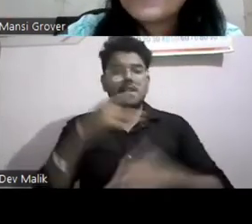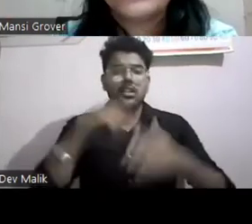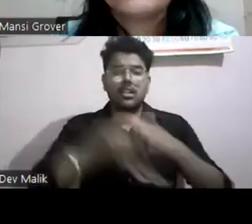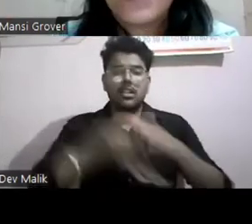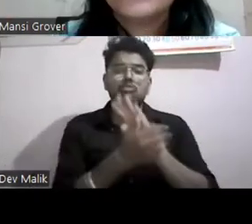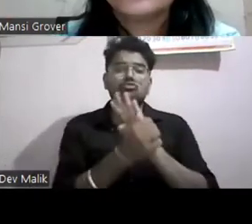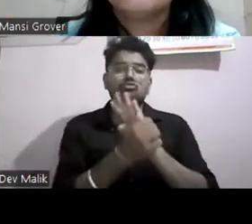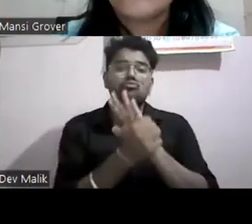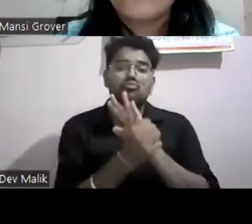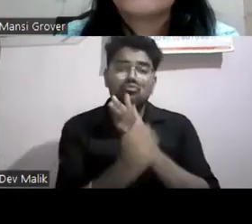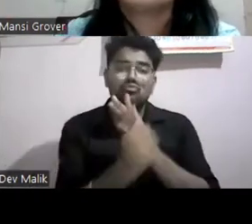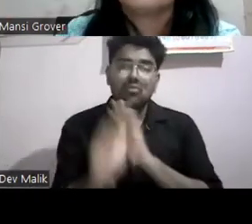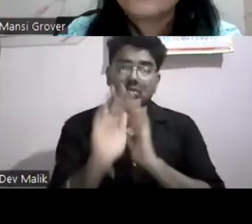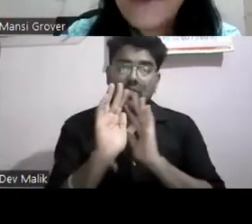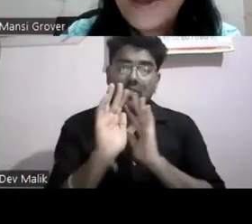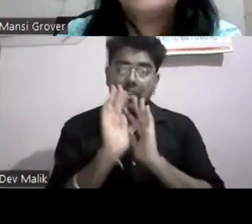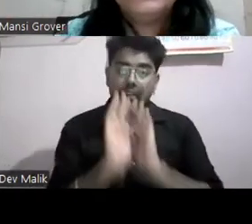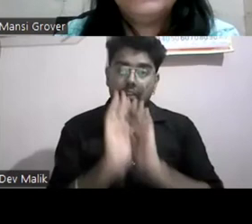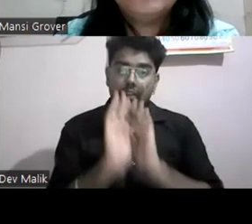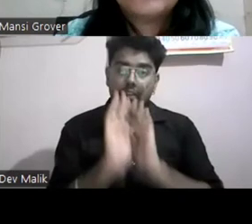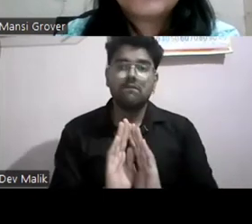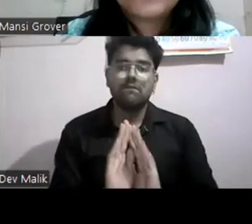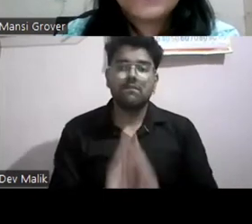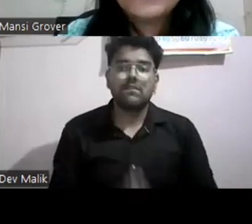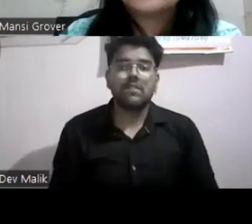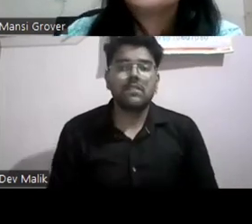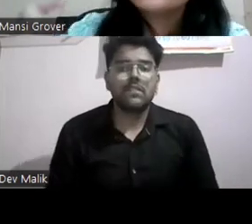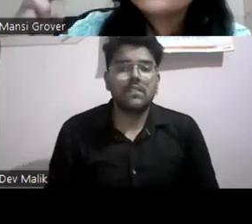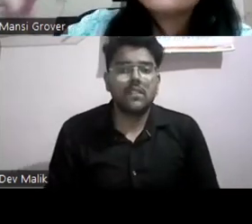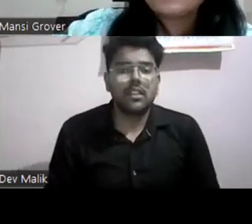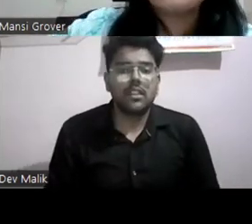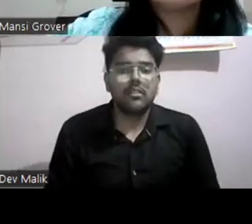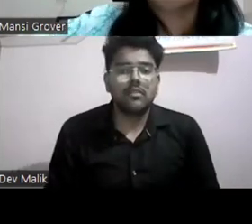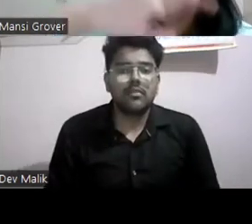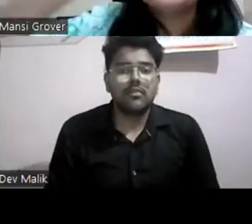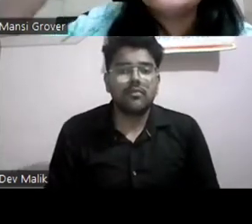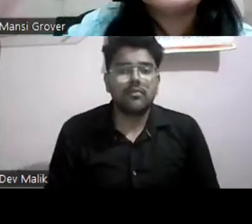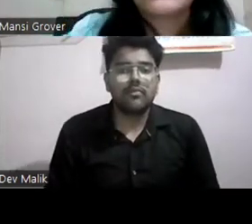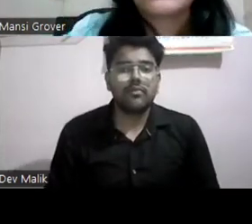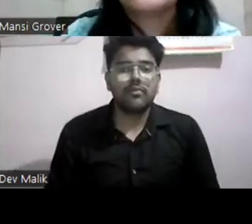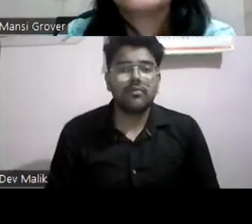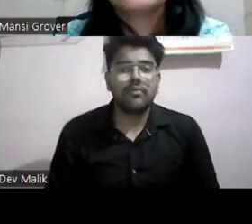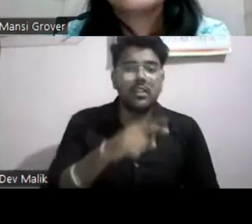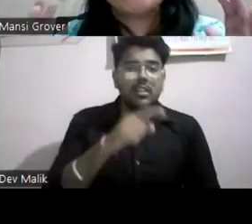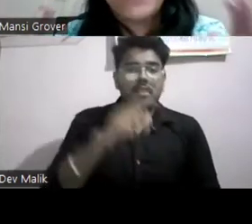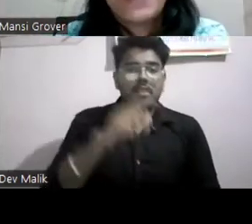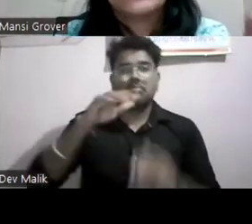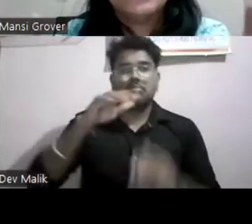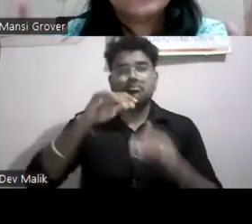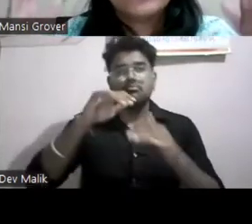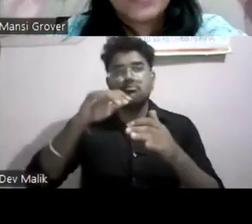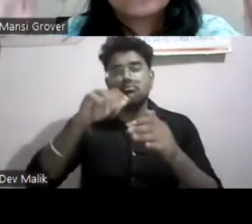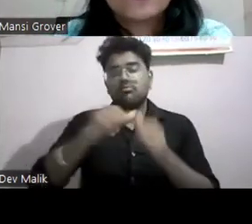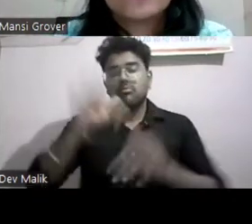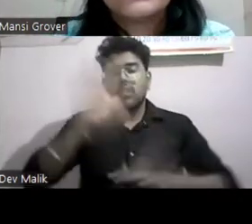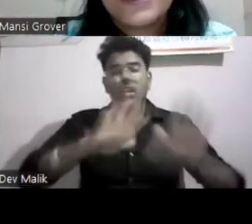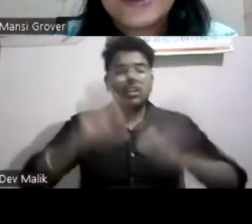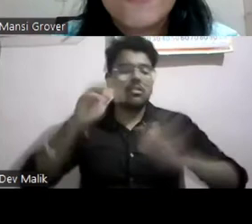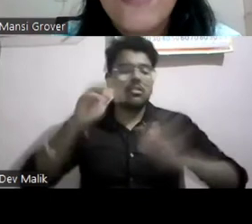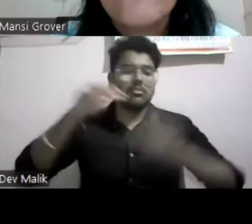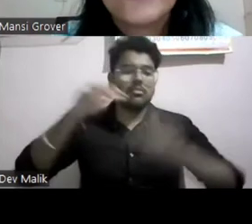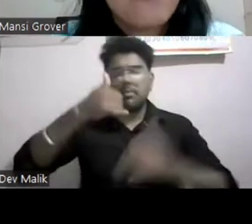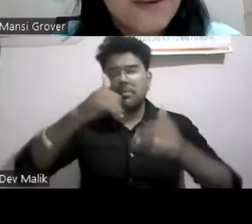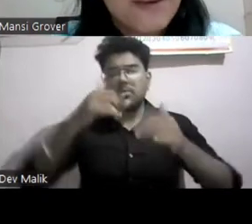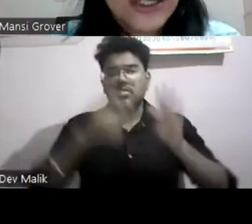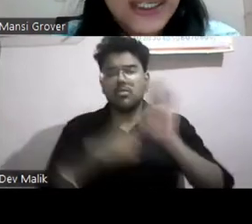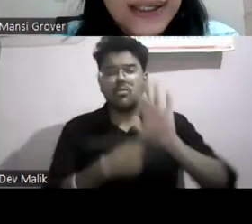again into that narrative of normality. Right? This is how you bring these characters back into that social setup